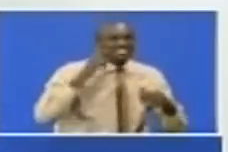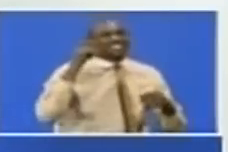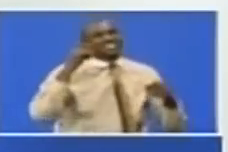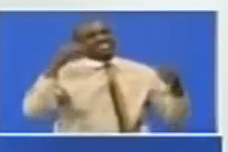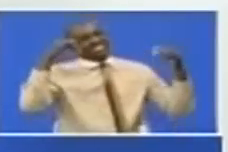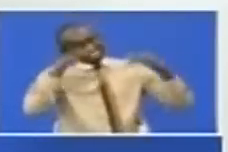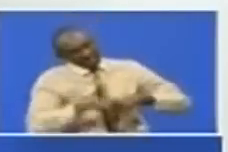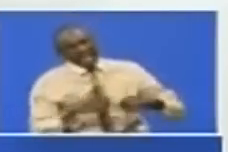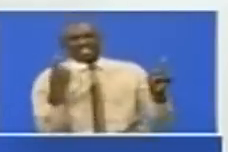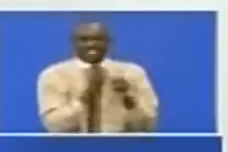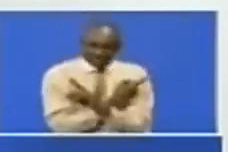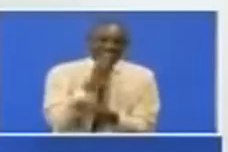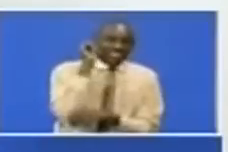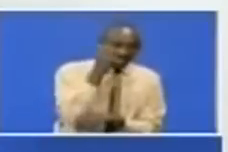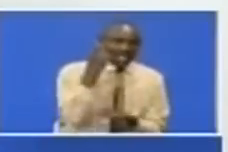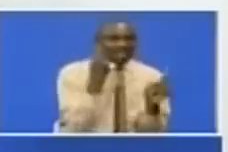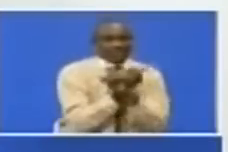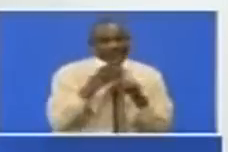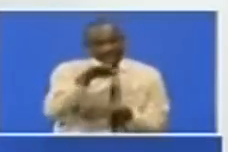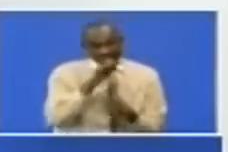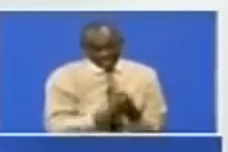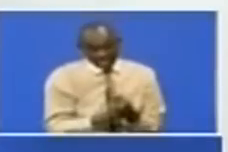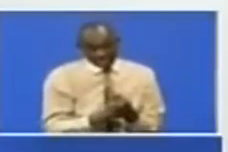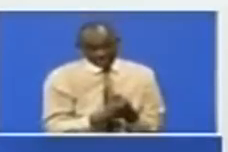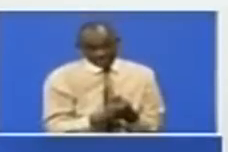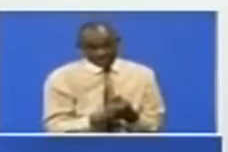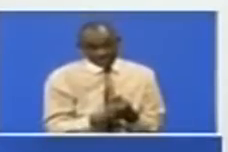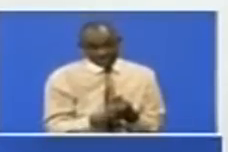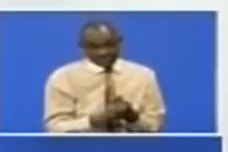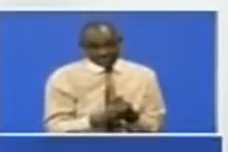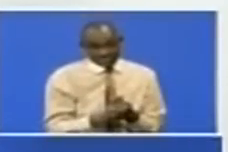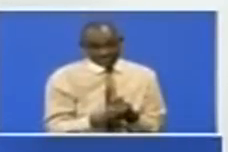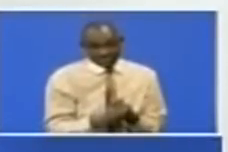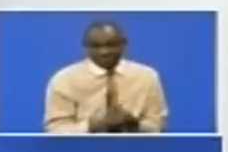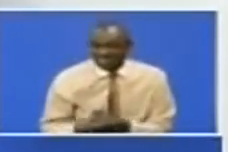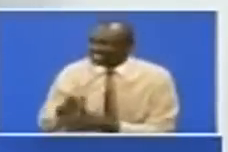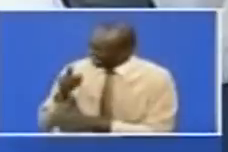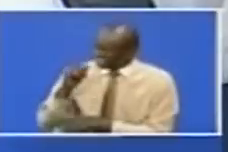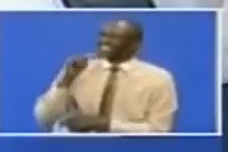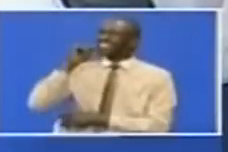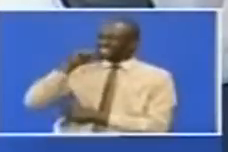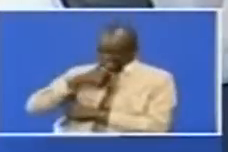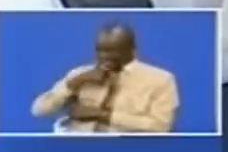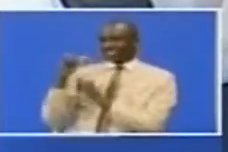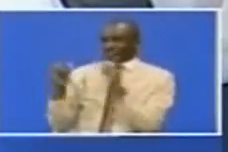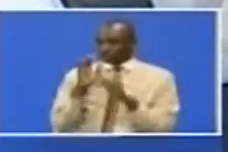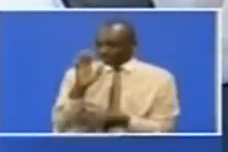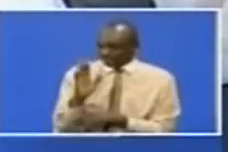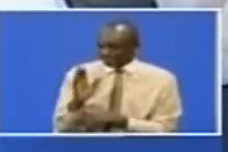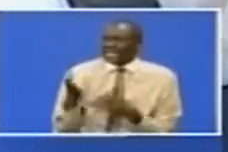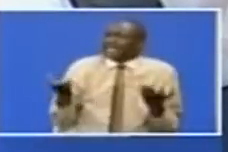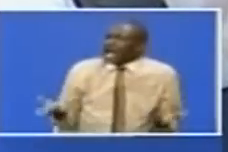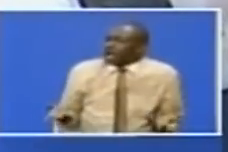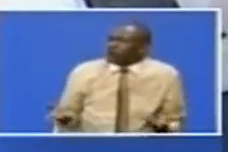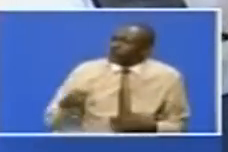and revivals wow. in Kenya and other places. In short. That's a nice intro. So uh-huh. how is it